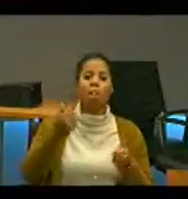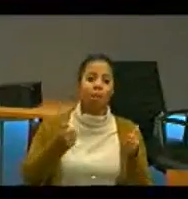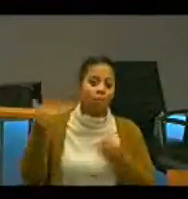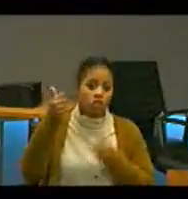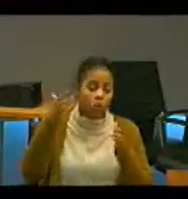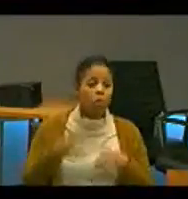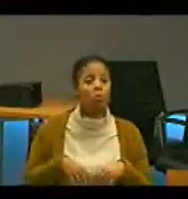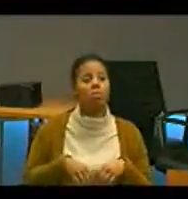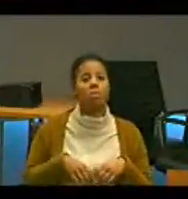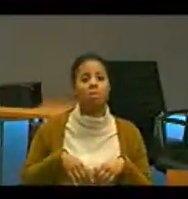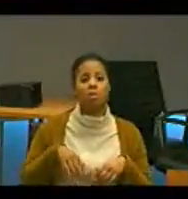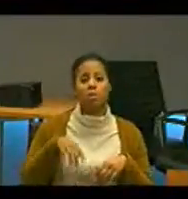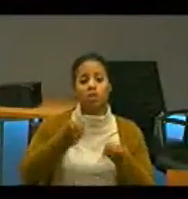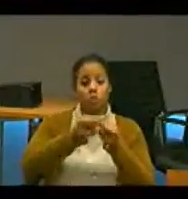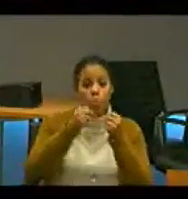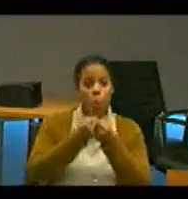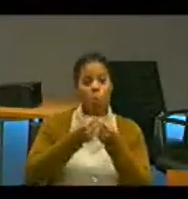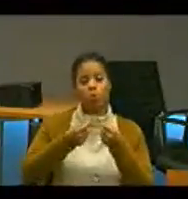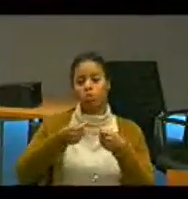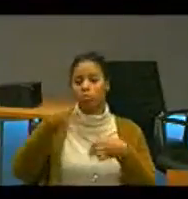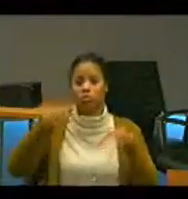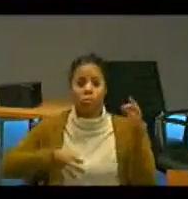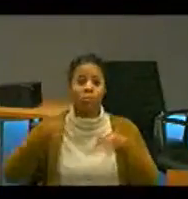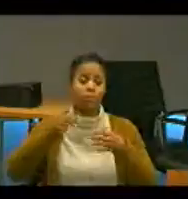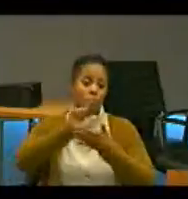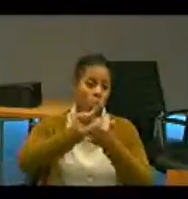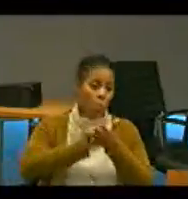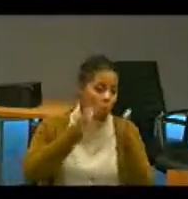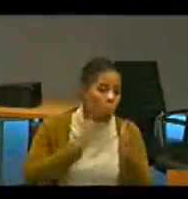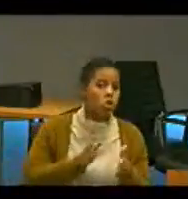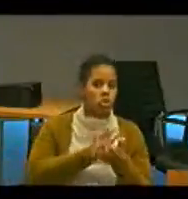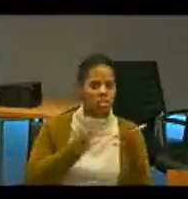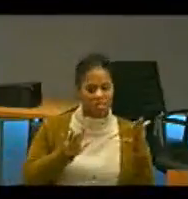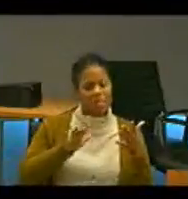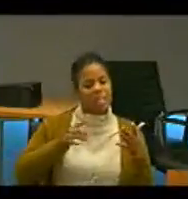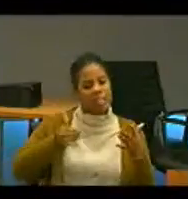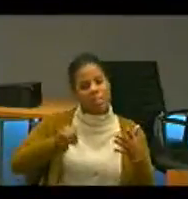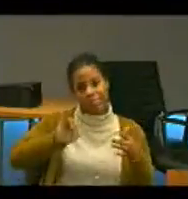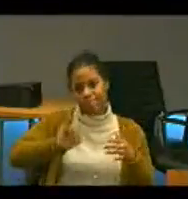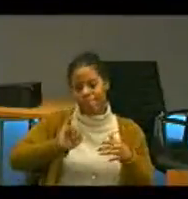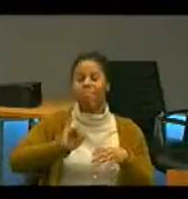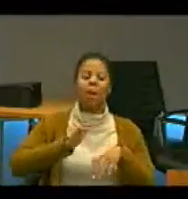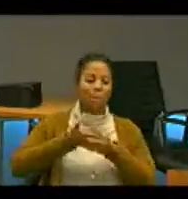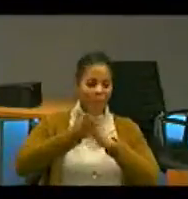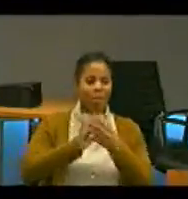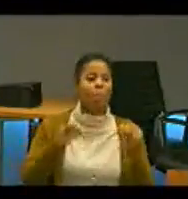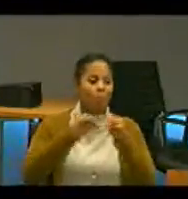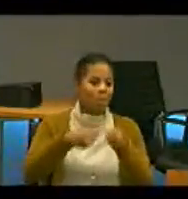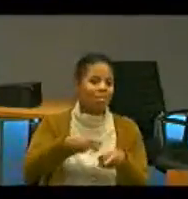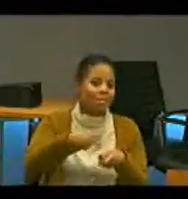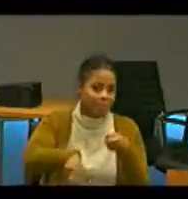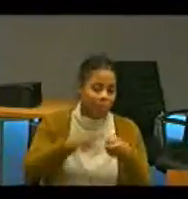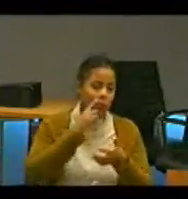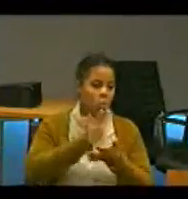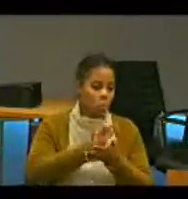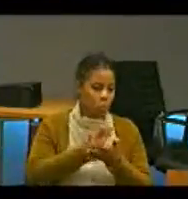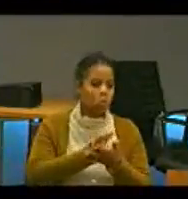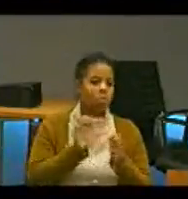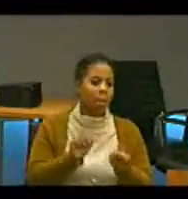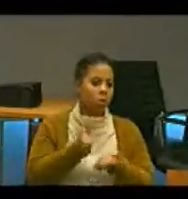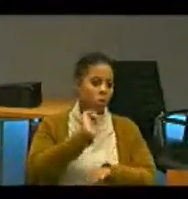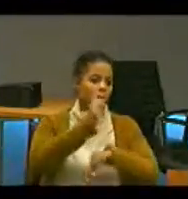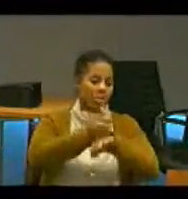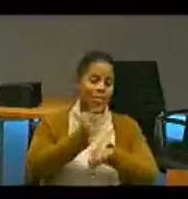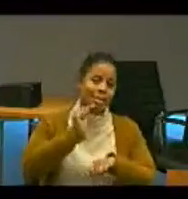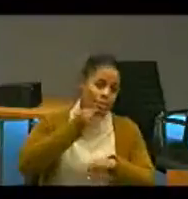in courts, it became much, much more difficult for schools to have any kind of a serious program